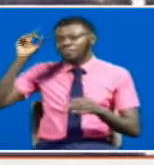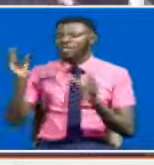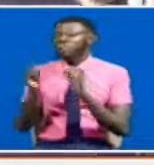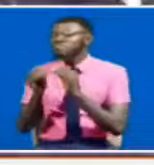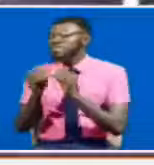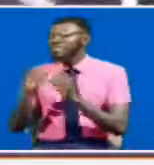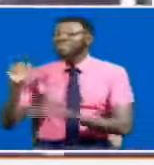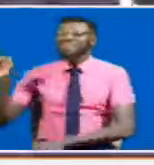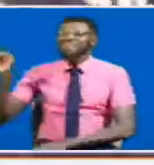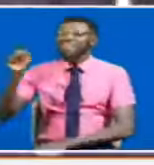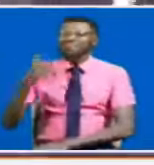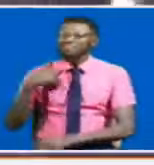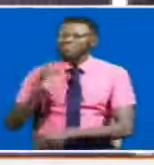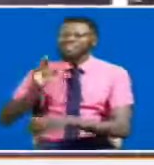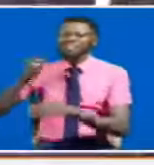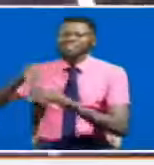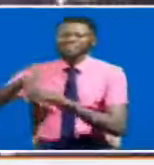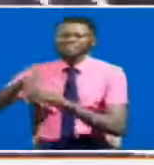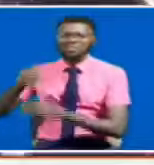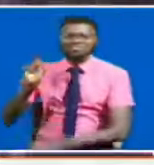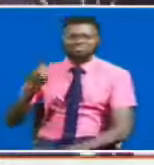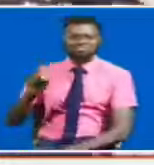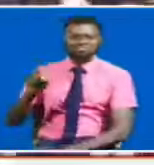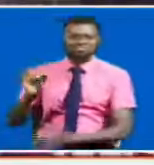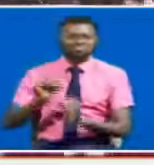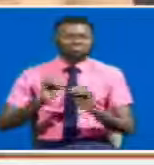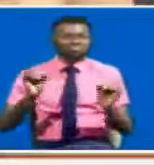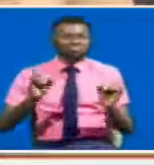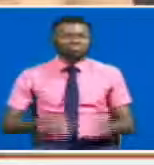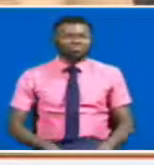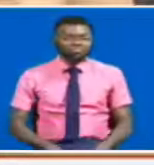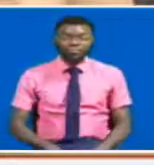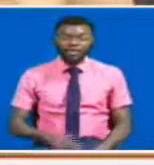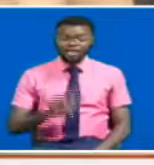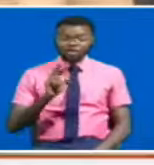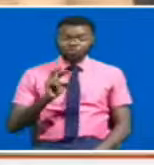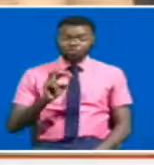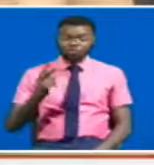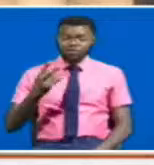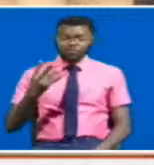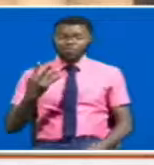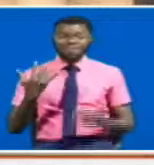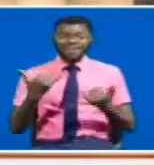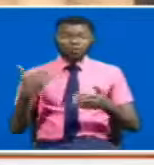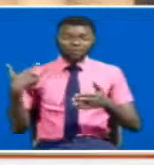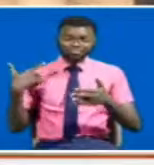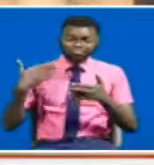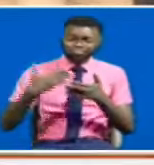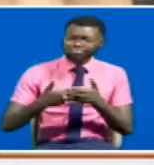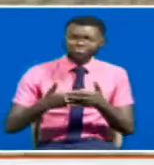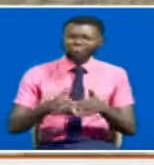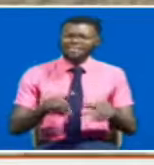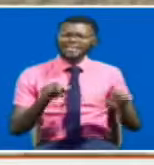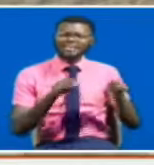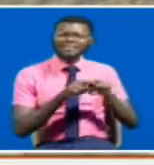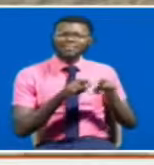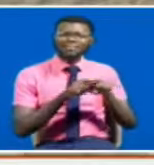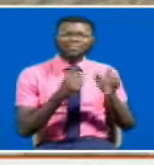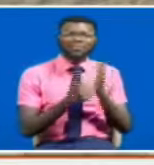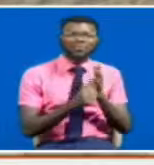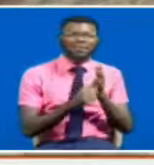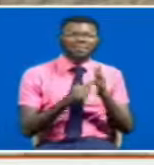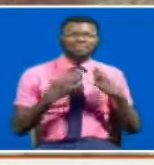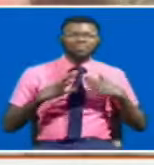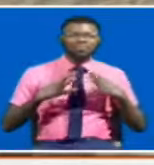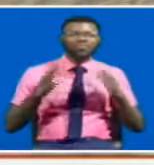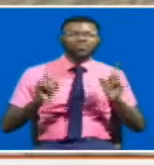attend. Tumpongeze. Fast forward to 2024, and it seems it is the same script, different cast. Nani ajui hapa